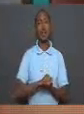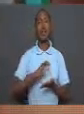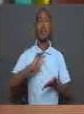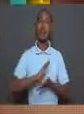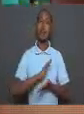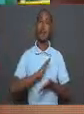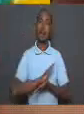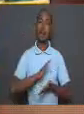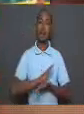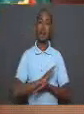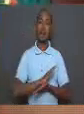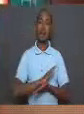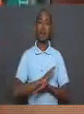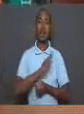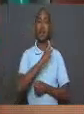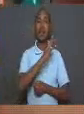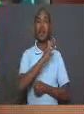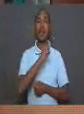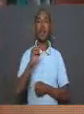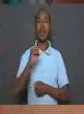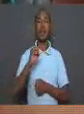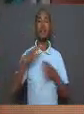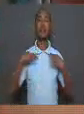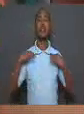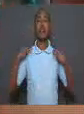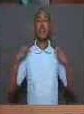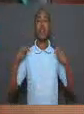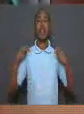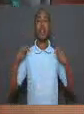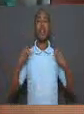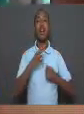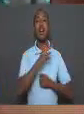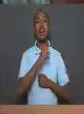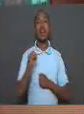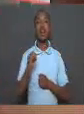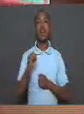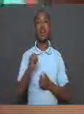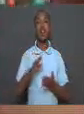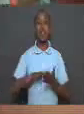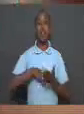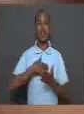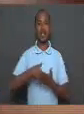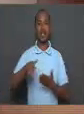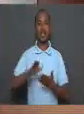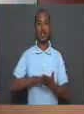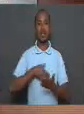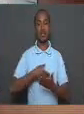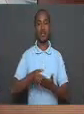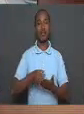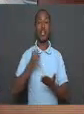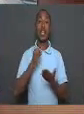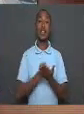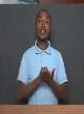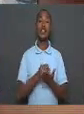pulp, paper, textiles, and dyes. It is